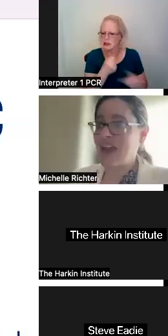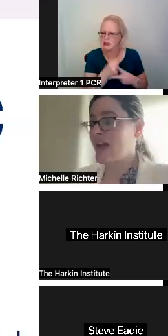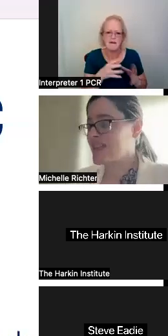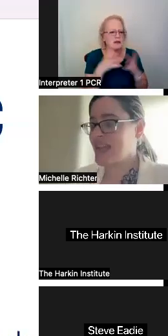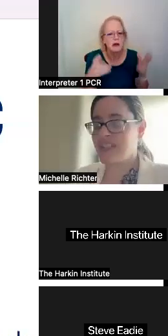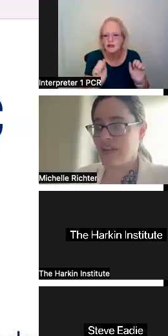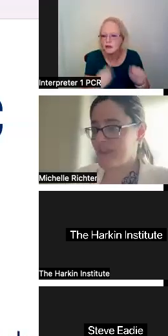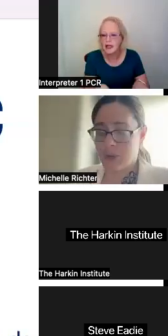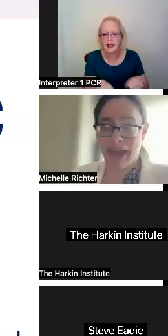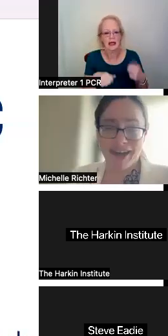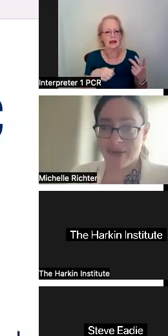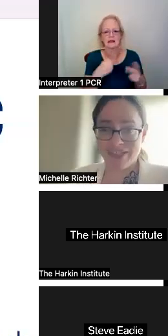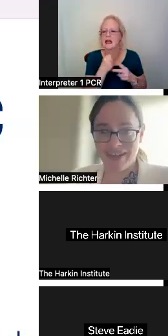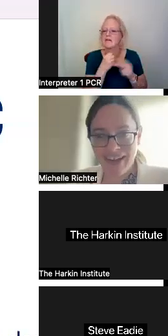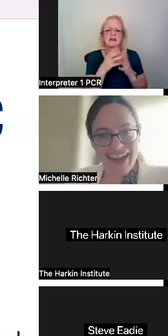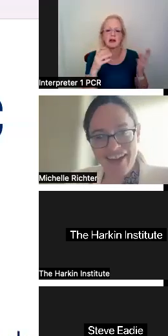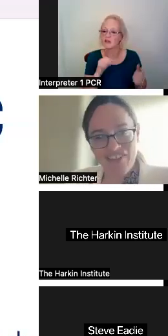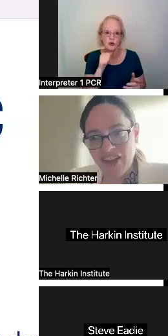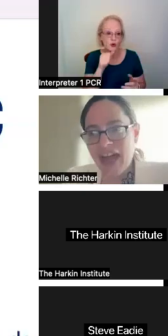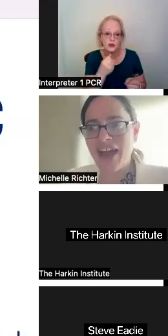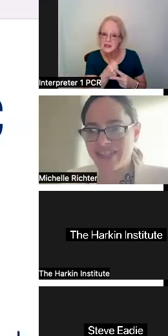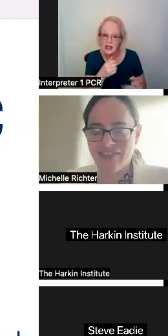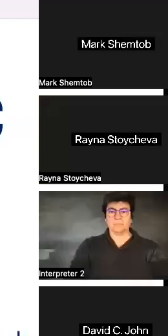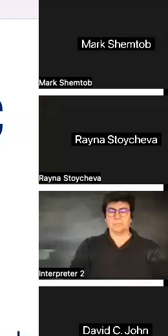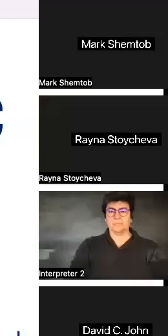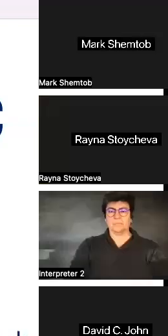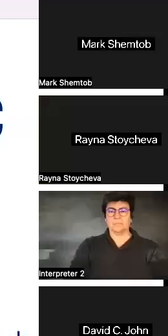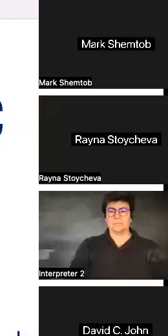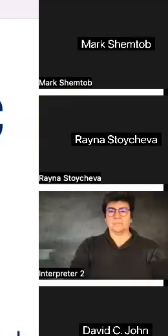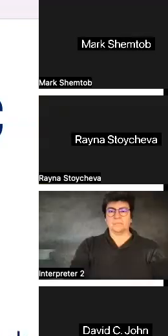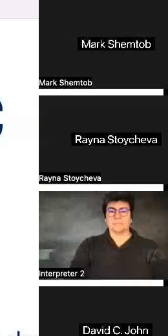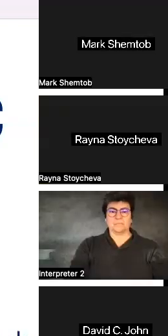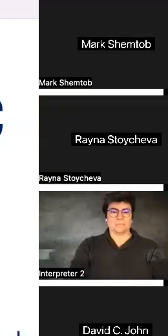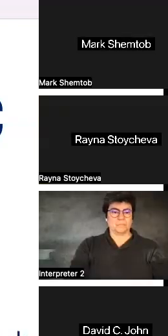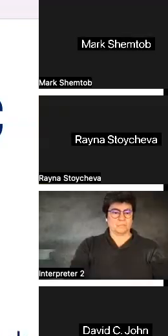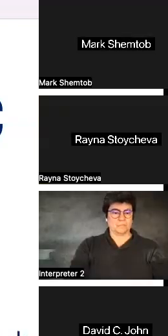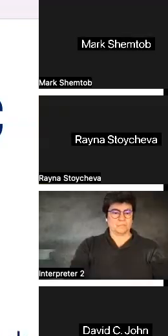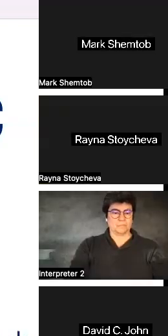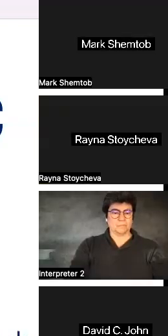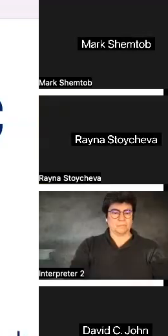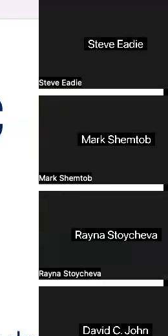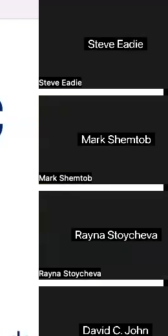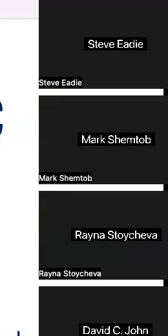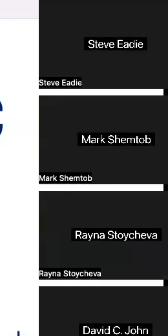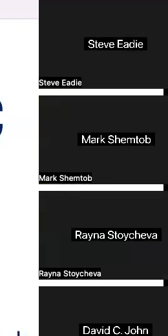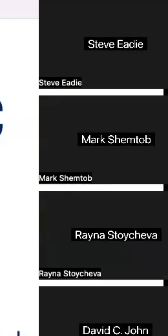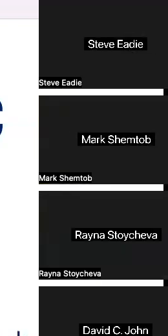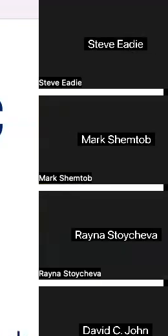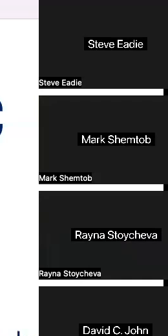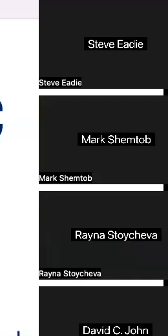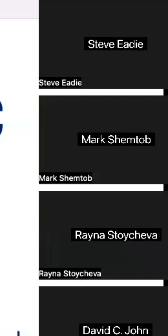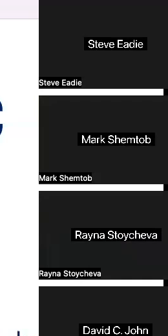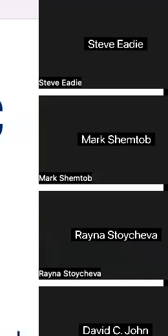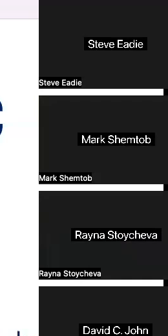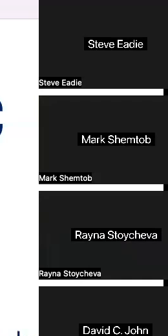If you haven't saved enough, you're a bad person. If you have saved enough, that makes you a good person. And we judge that